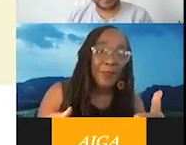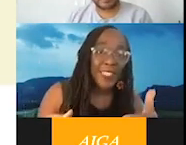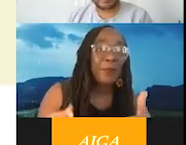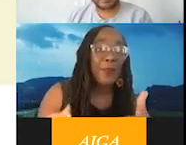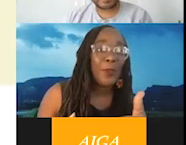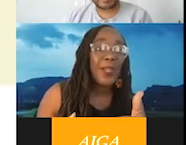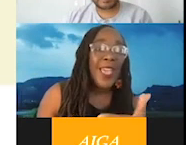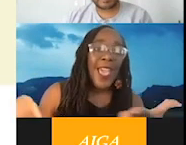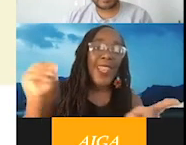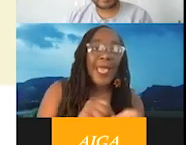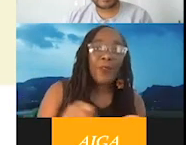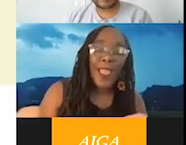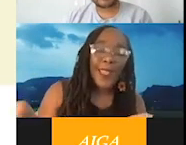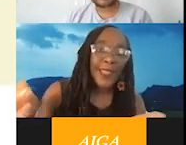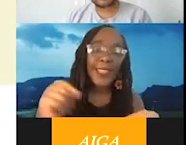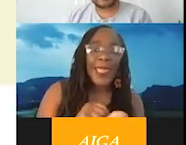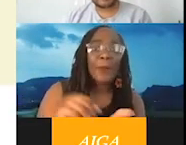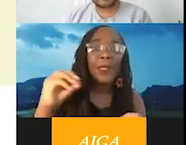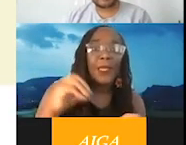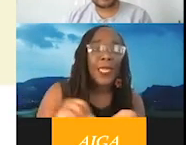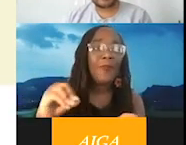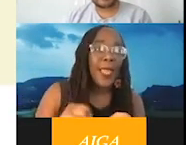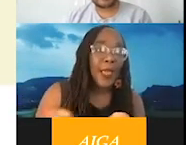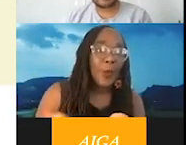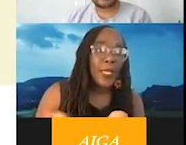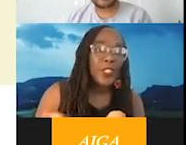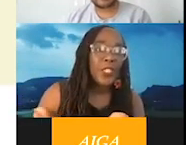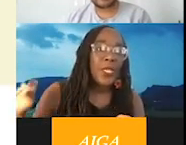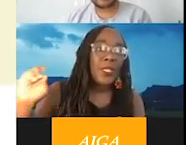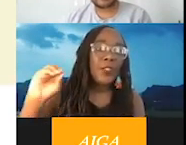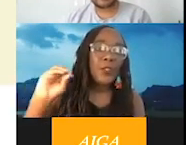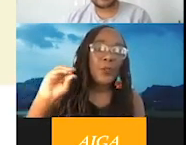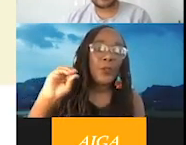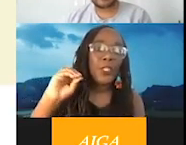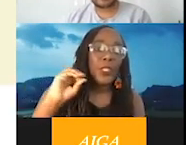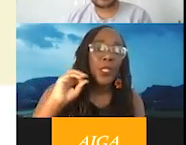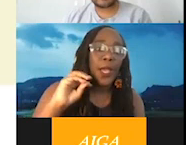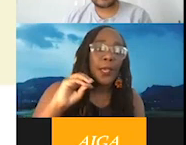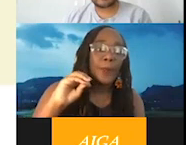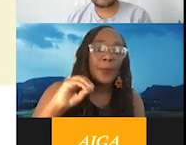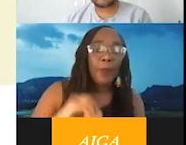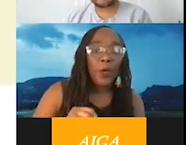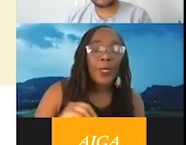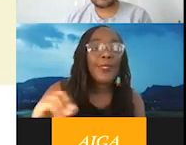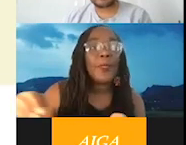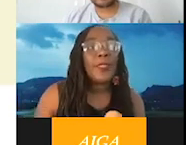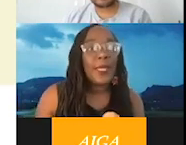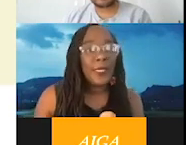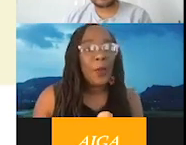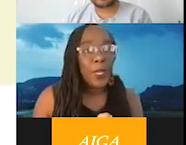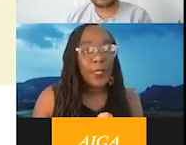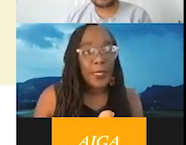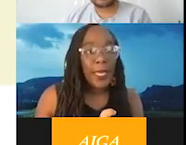never felt it before. And I kept writing, you know, I kept looking for language to support some of the